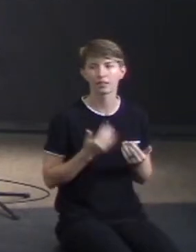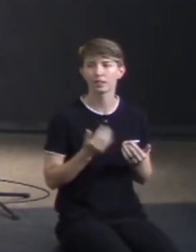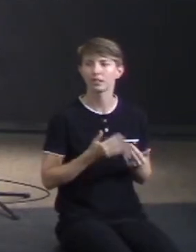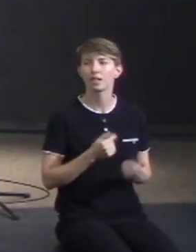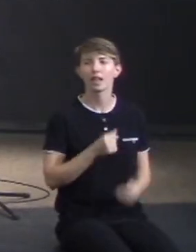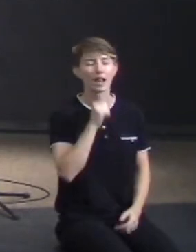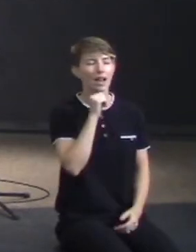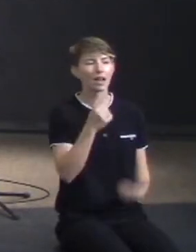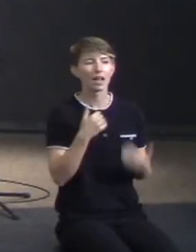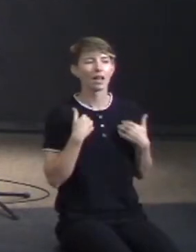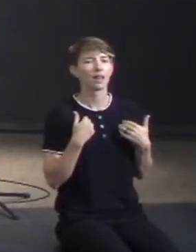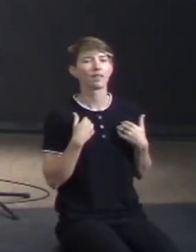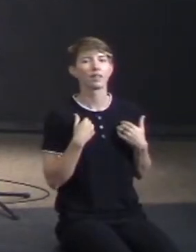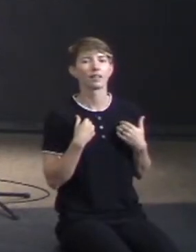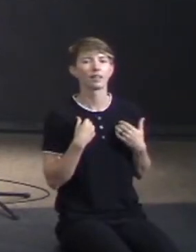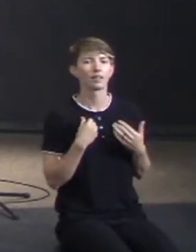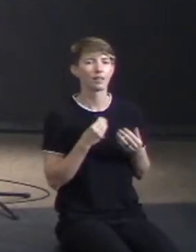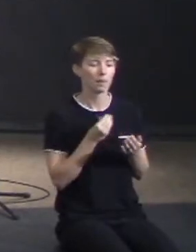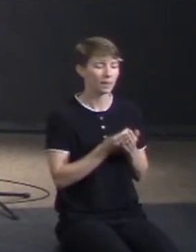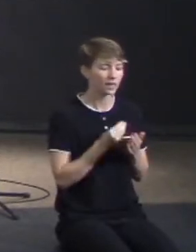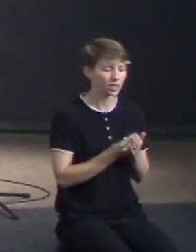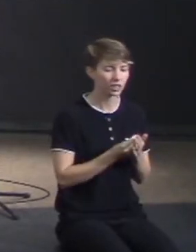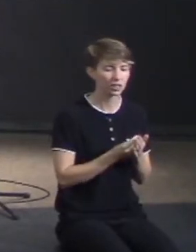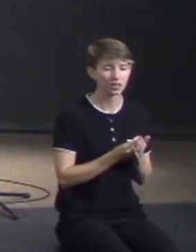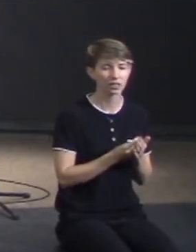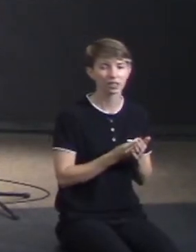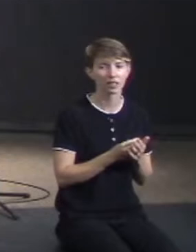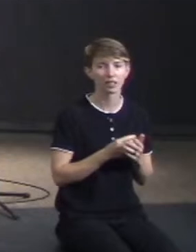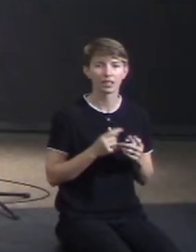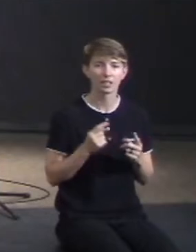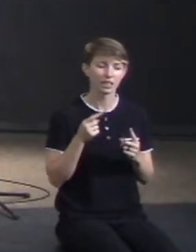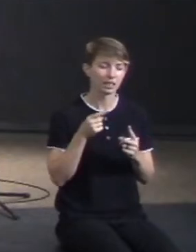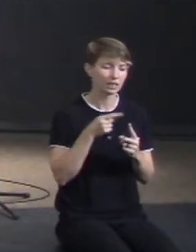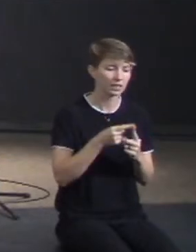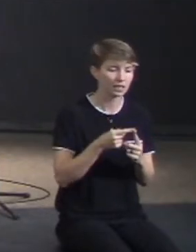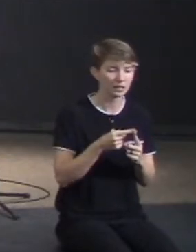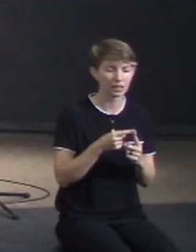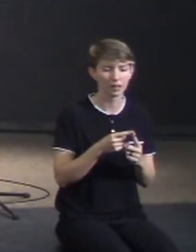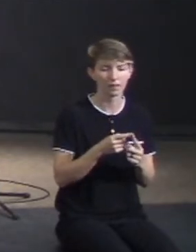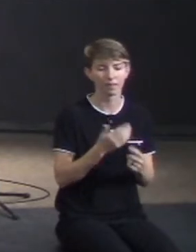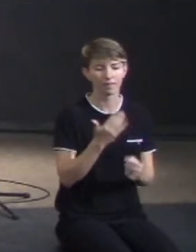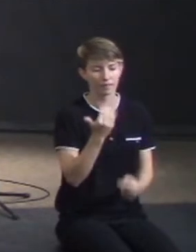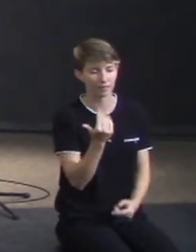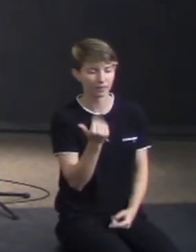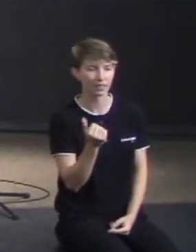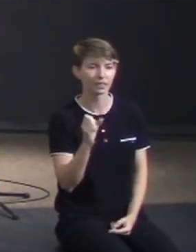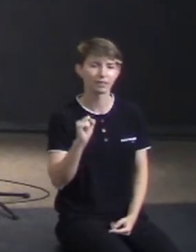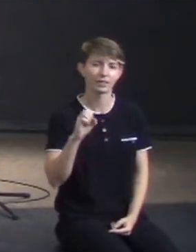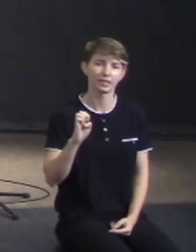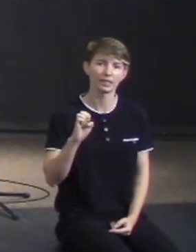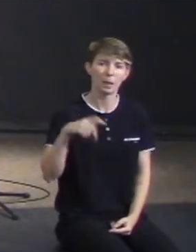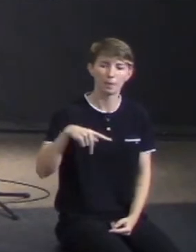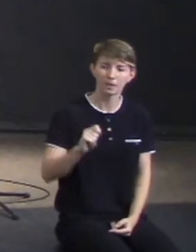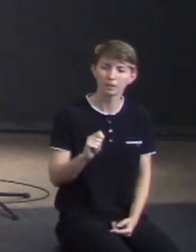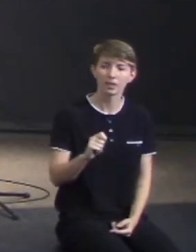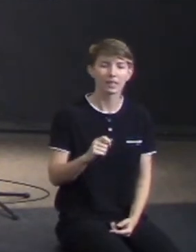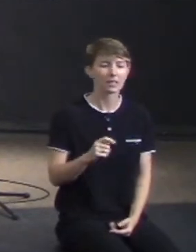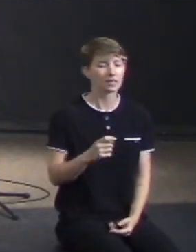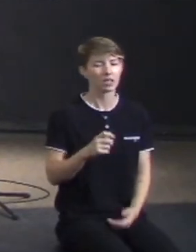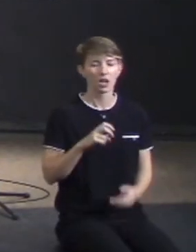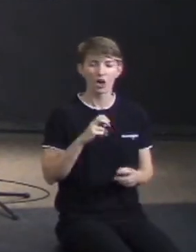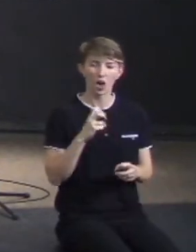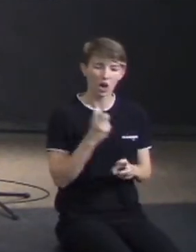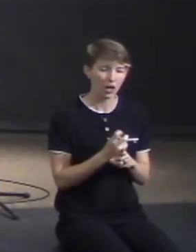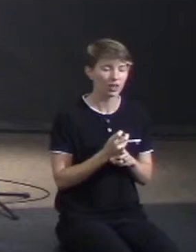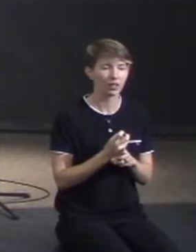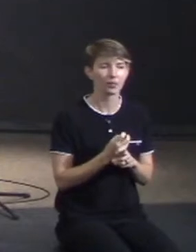that paycheck until all the way until the 15th of September, it's rough. And let me tell you something,